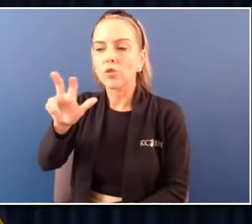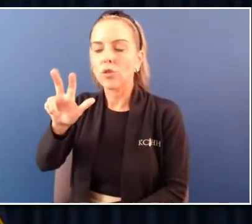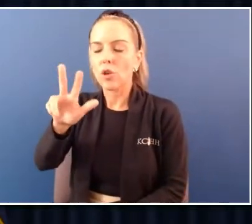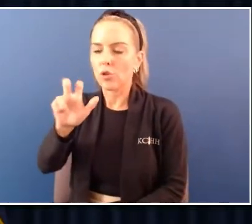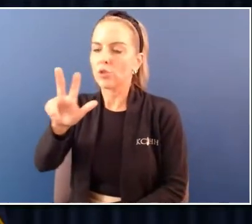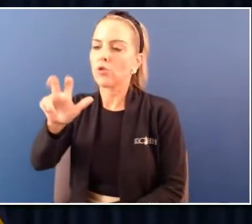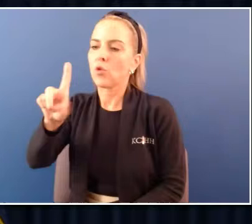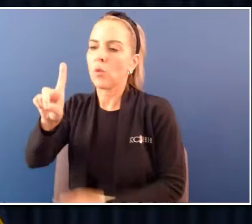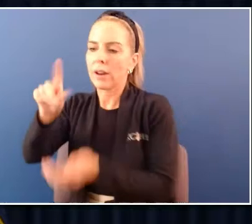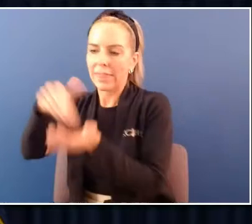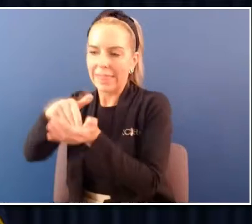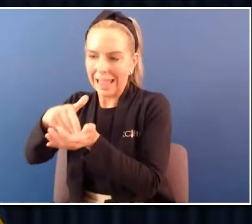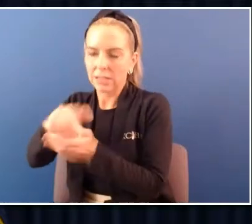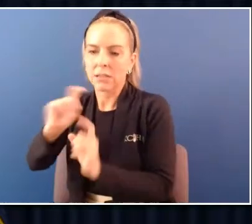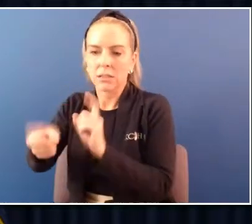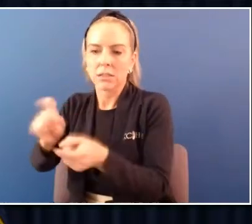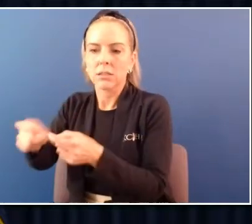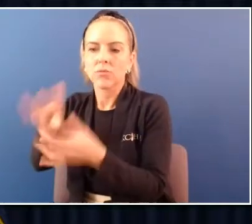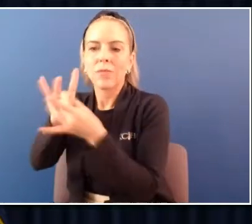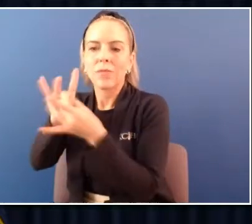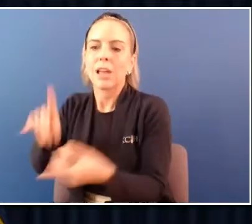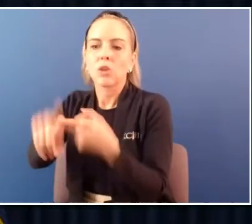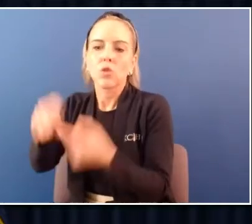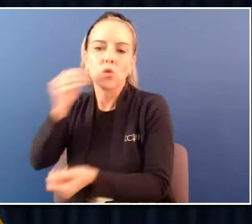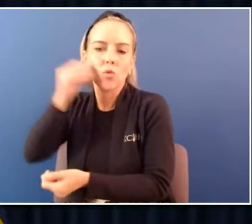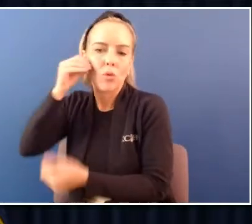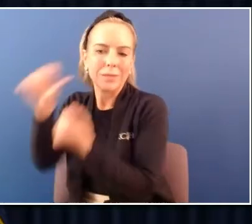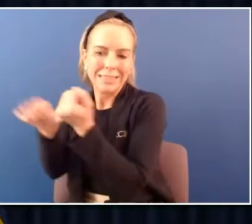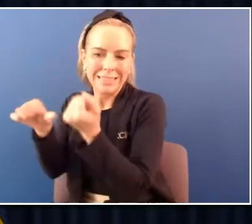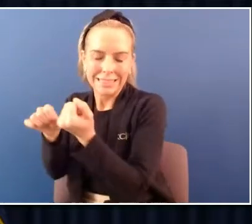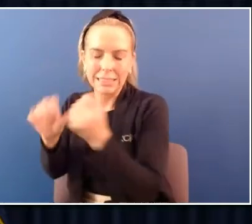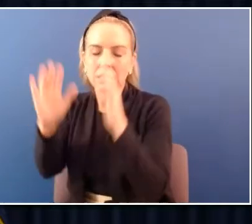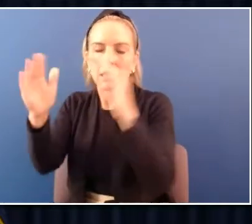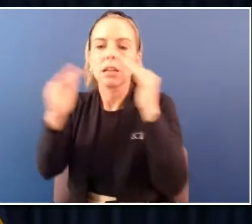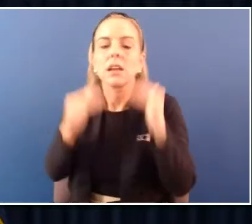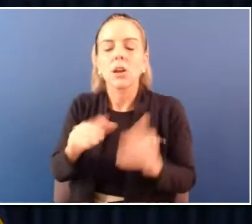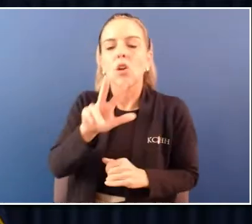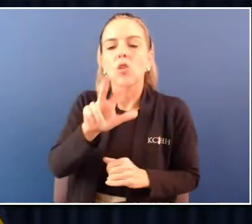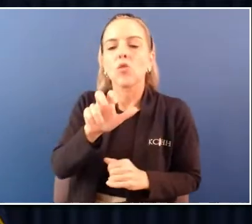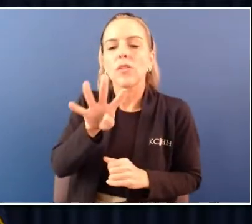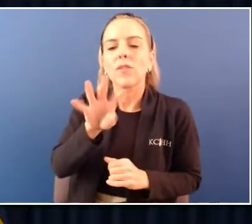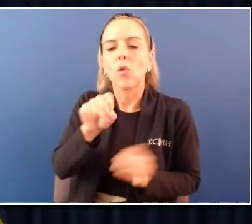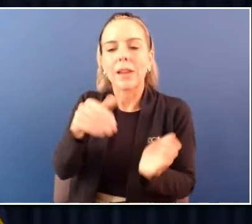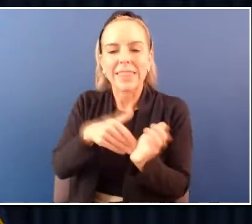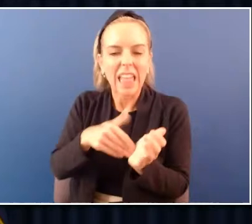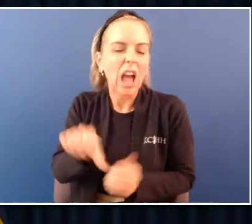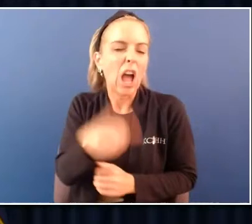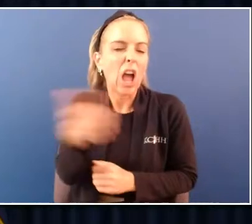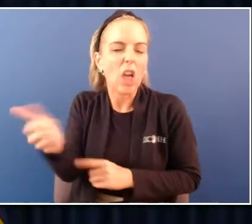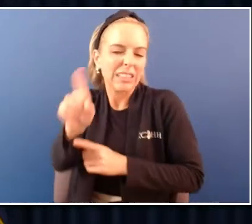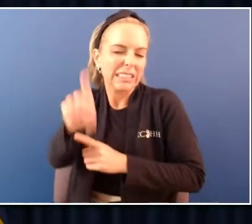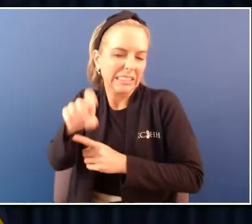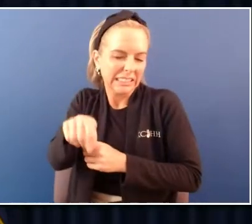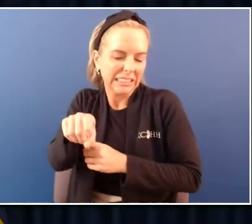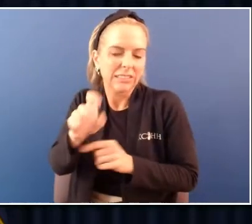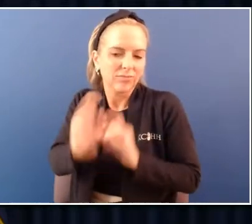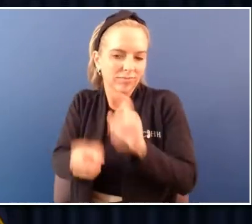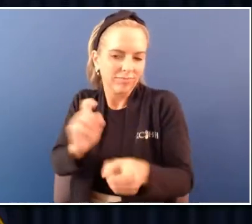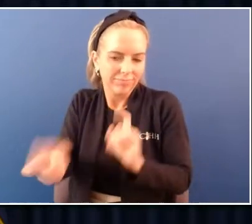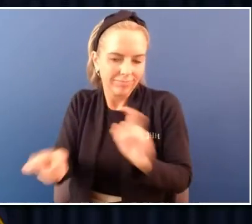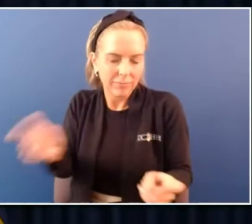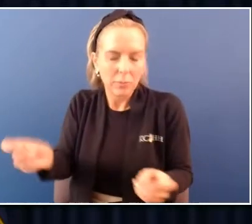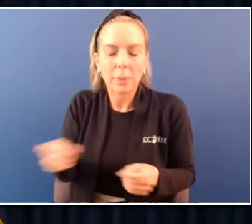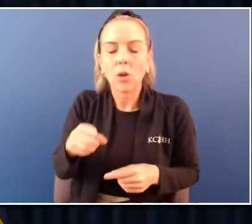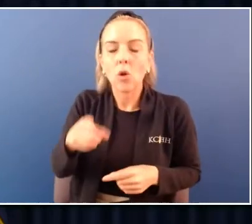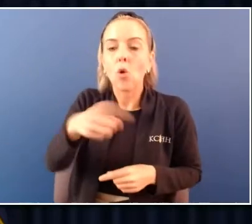than $131,000 has been in the form of other needs assistance. For those impacted, there